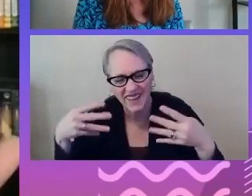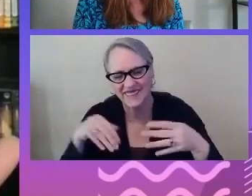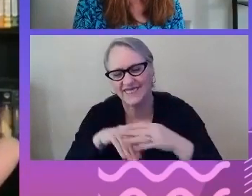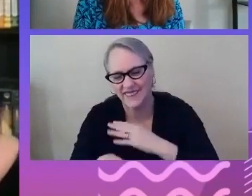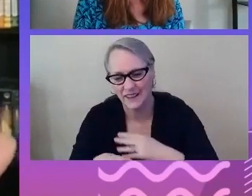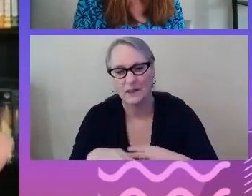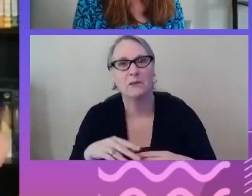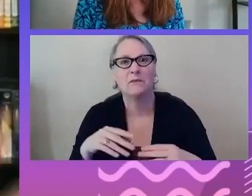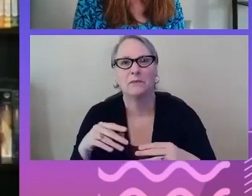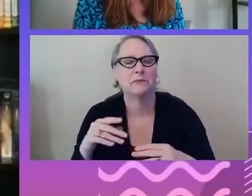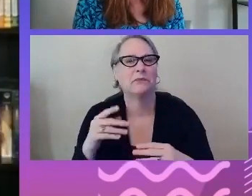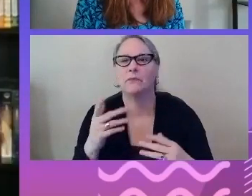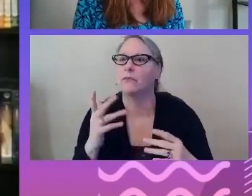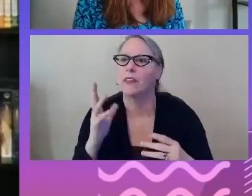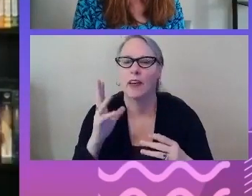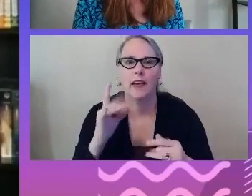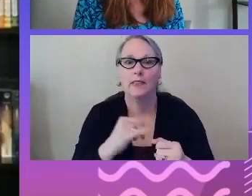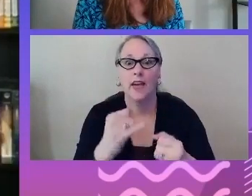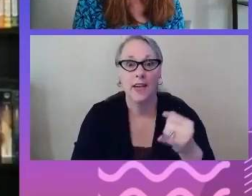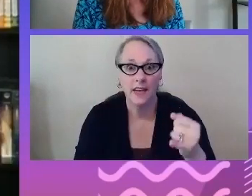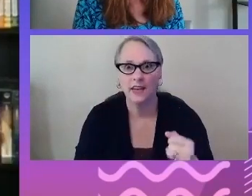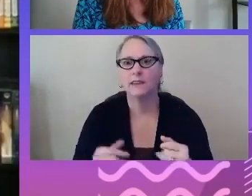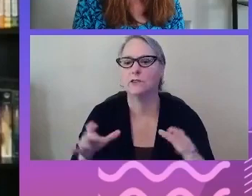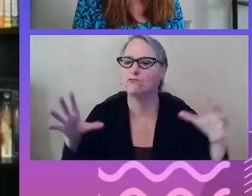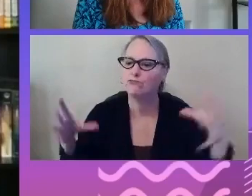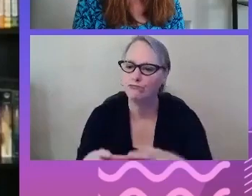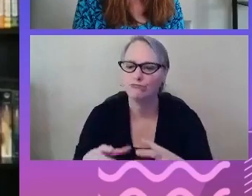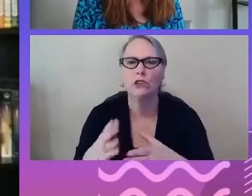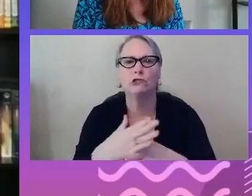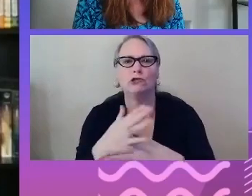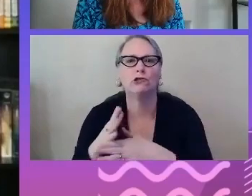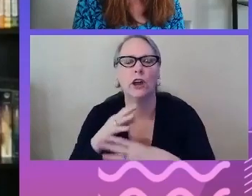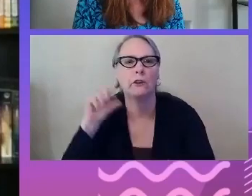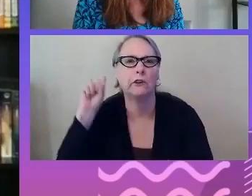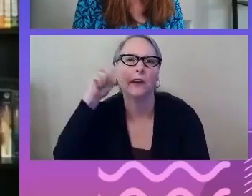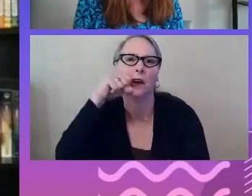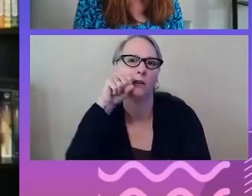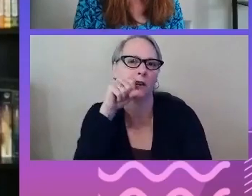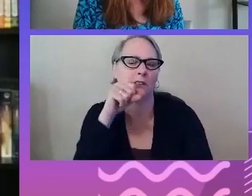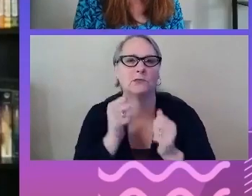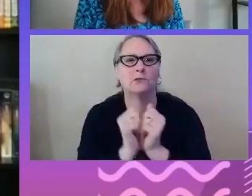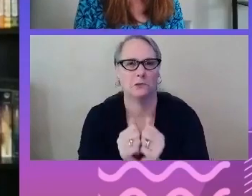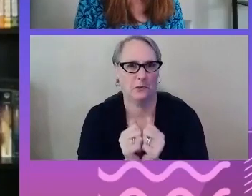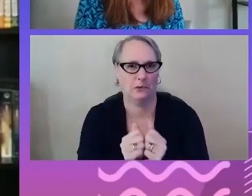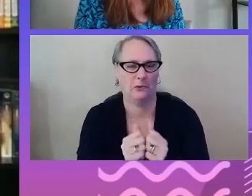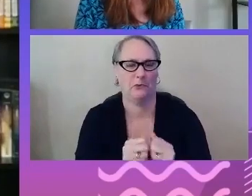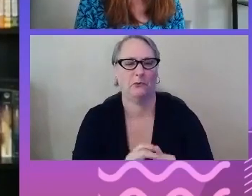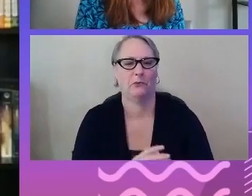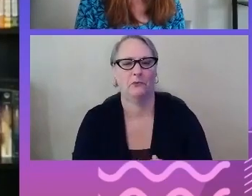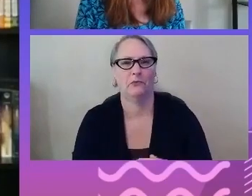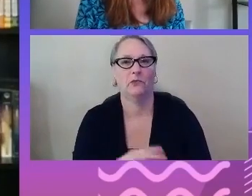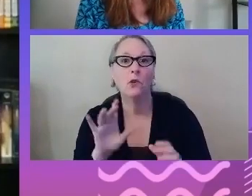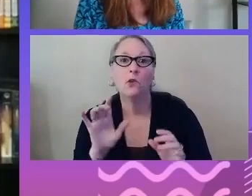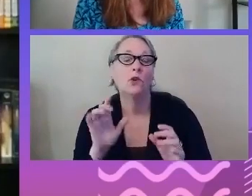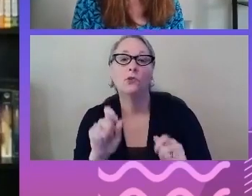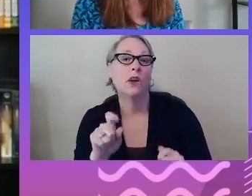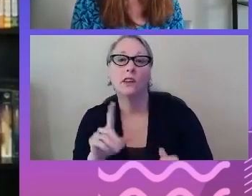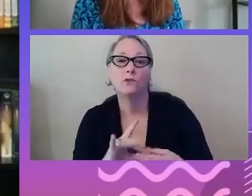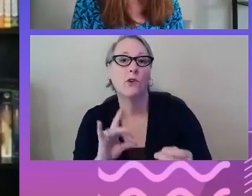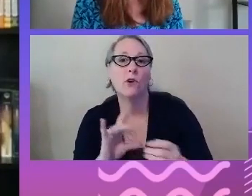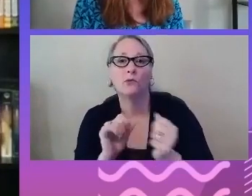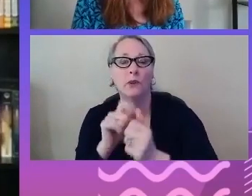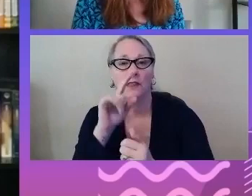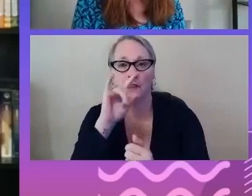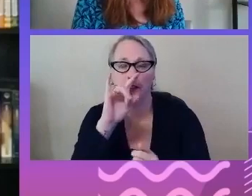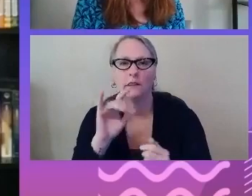together. And then have the kids later, well, what kind of fence would you build? And have them use different materials, have blocks out,